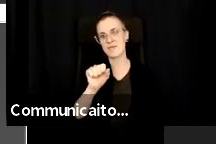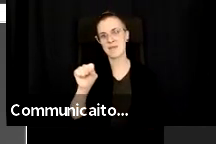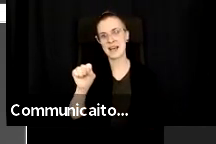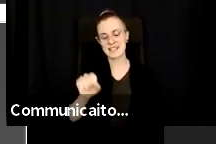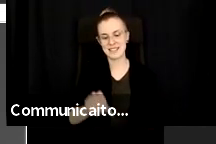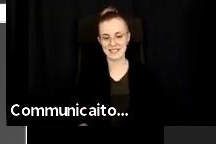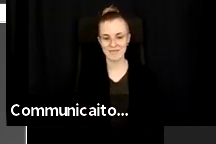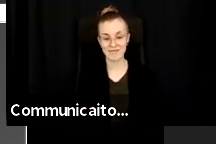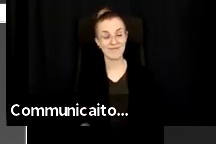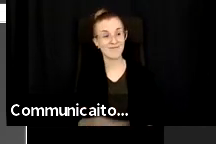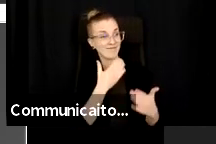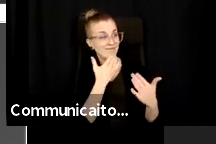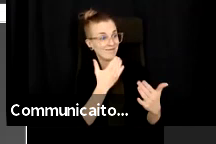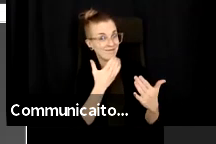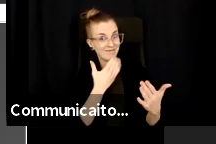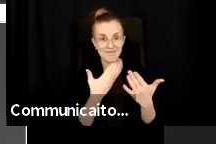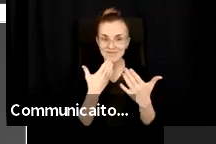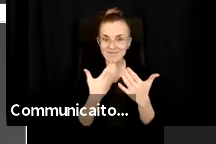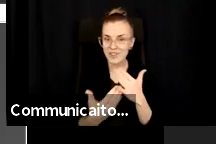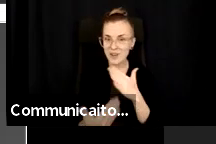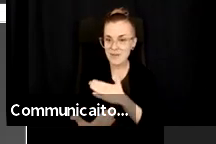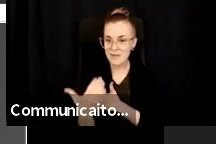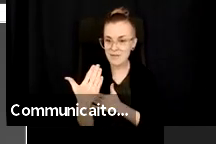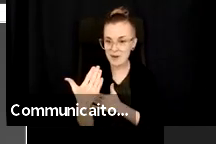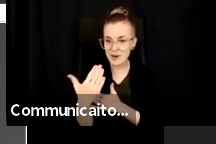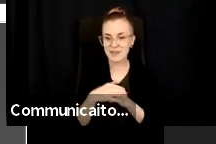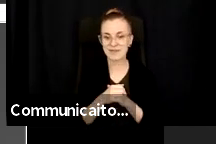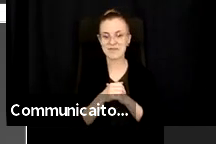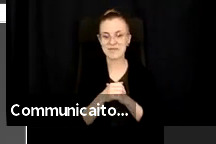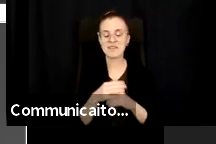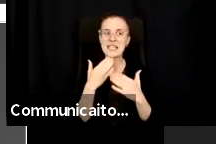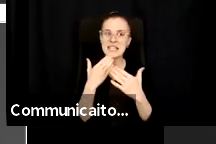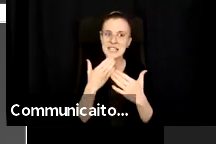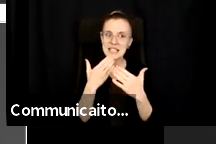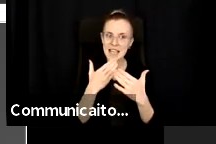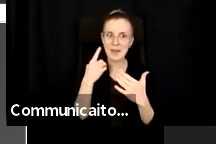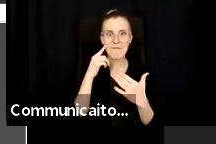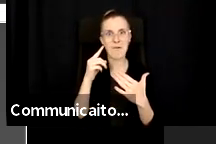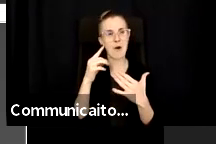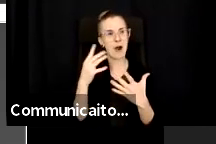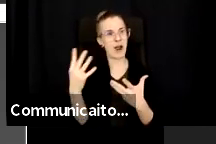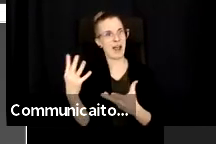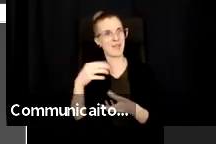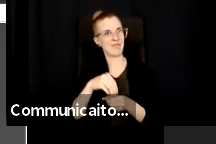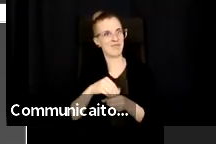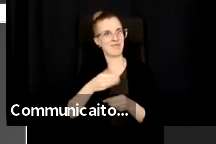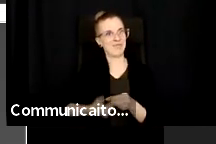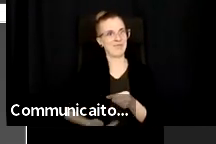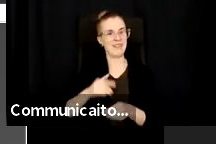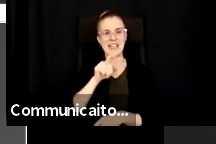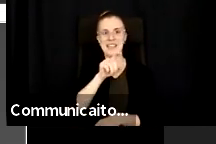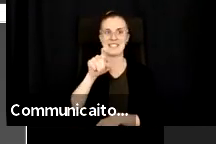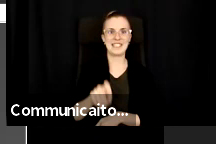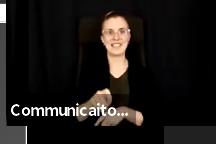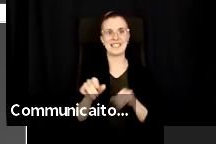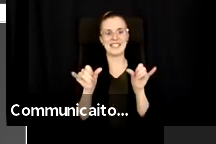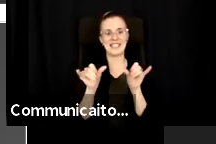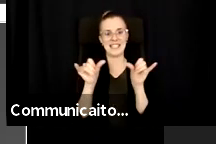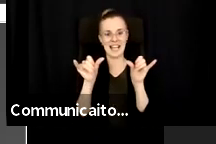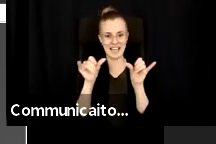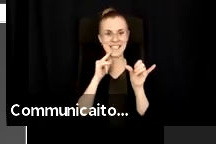Thank you and good morning. Thank you for having me at this Texas-sized recognition of the signing of the Americans with Disabilities